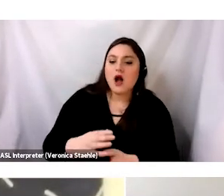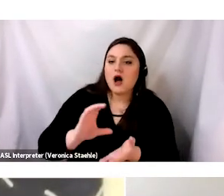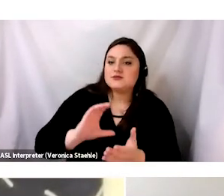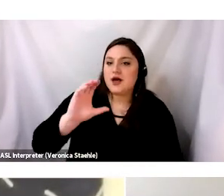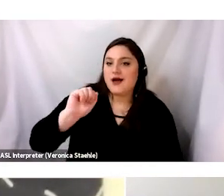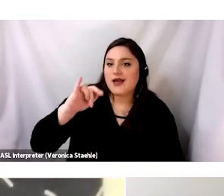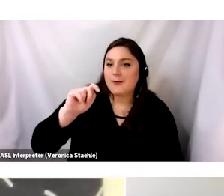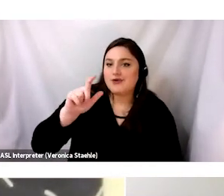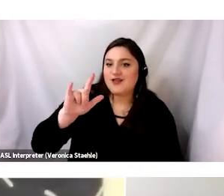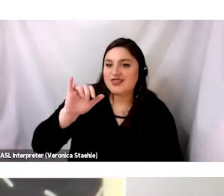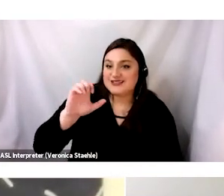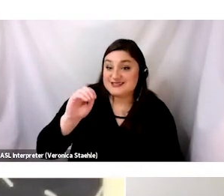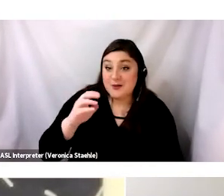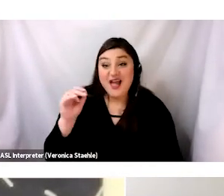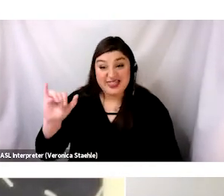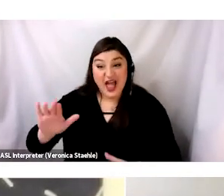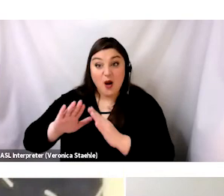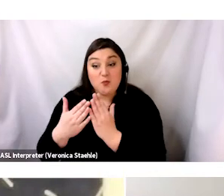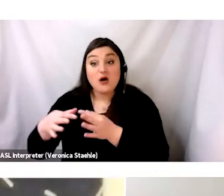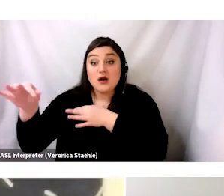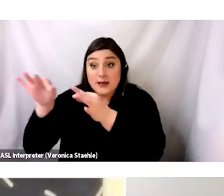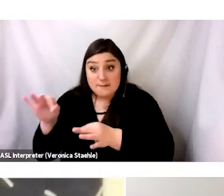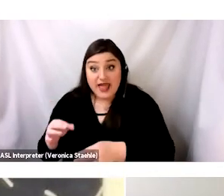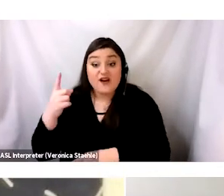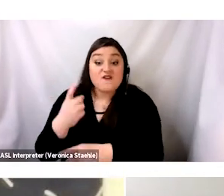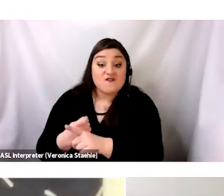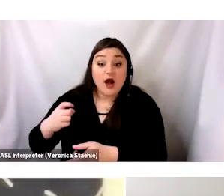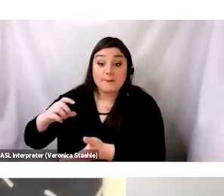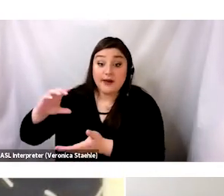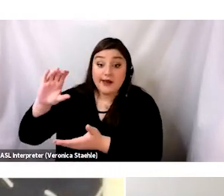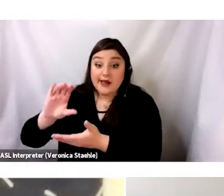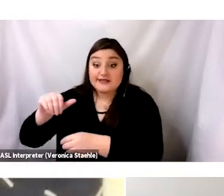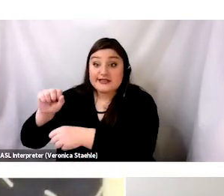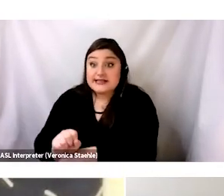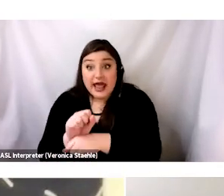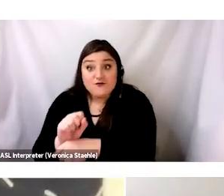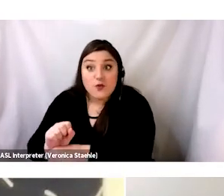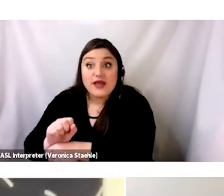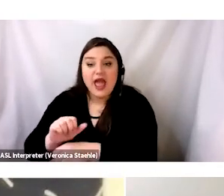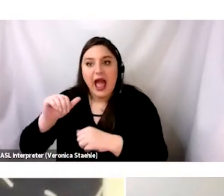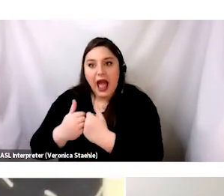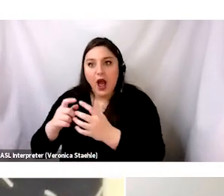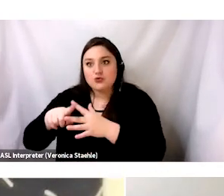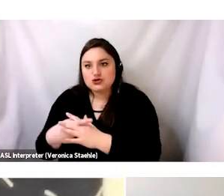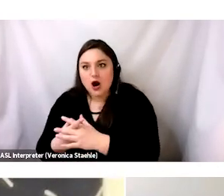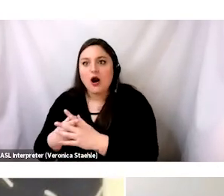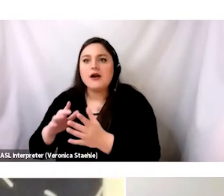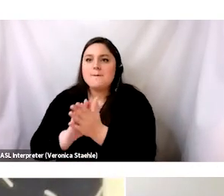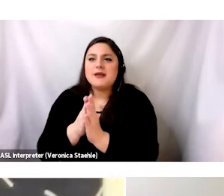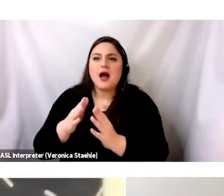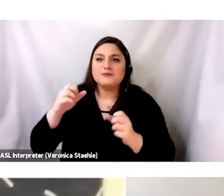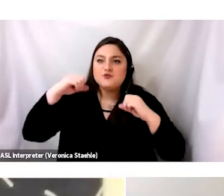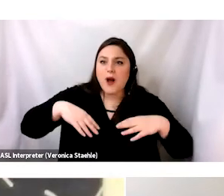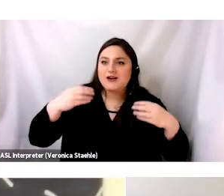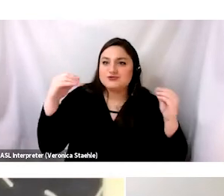the history of the transatlantic slave trade into the current forms of slavery that we see abroad and sweatshops.